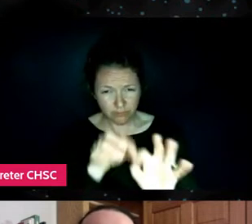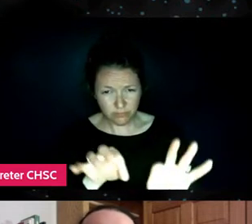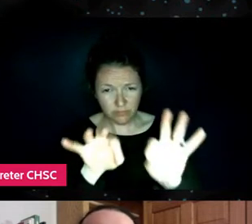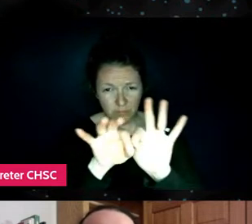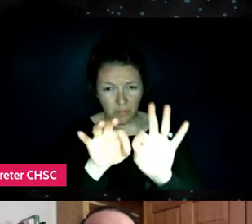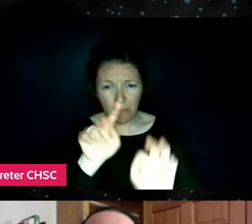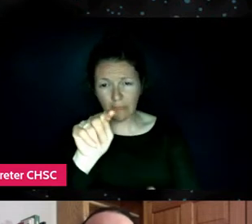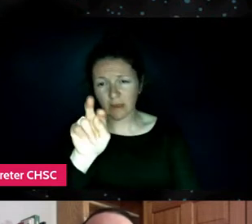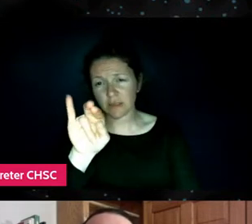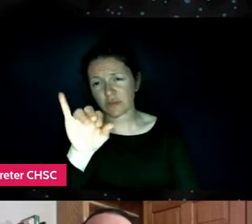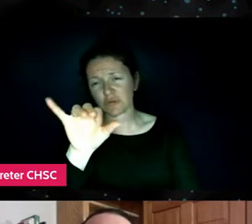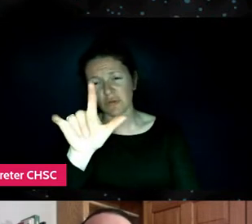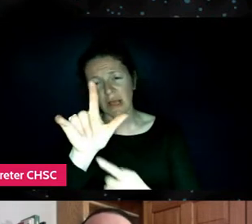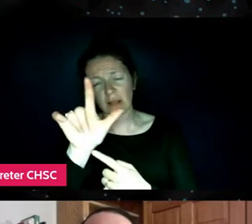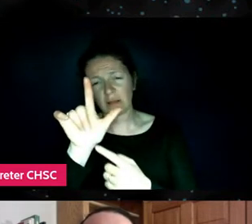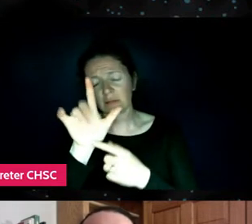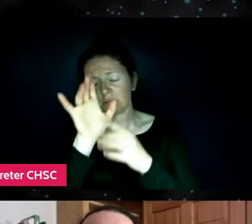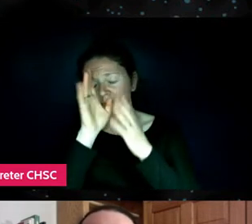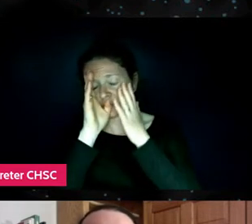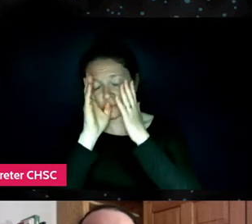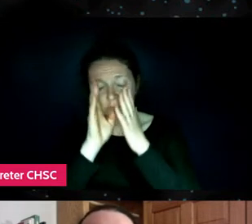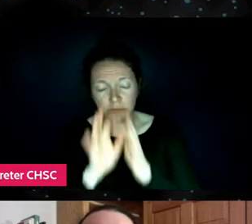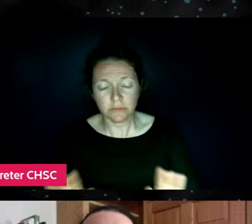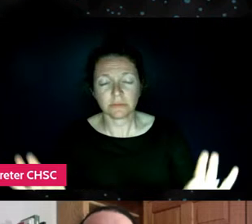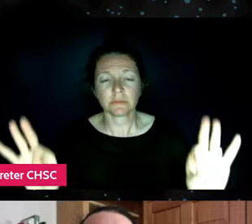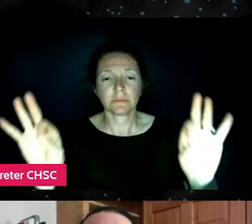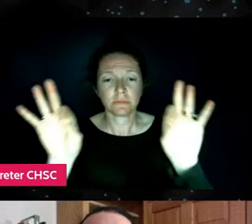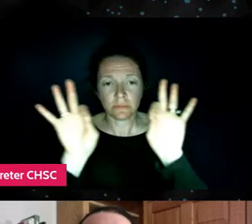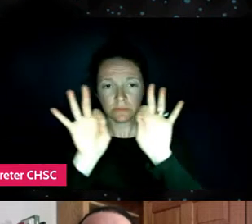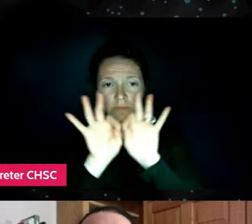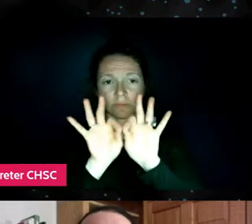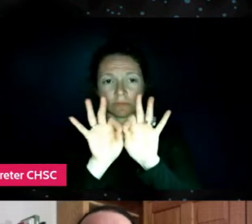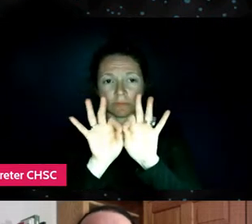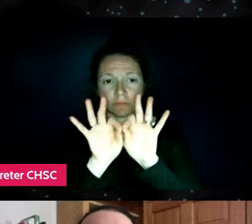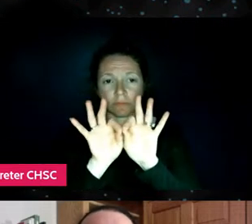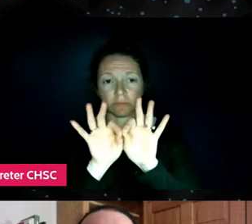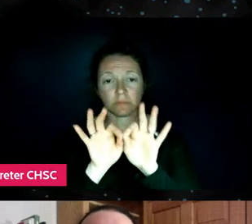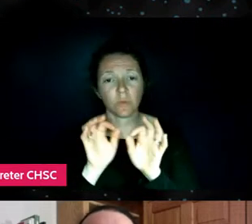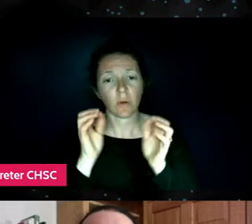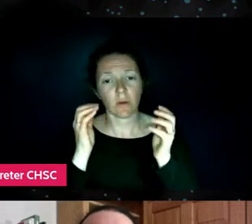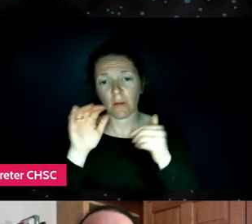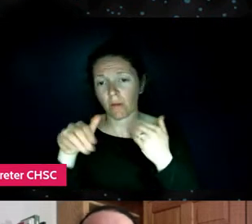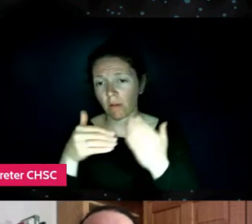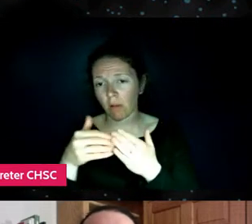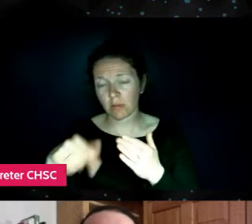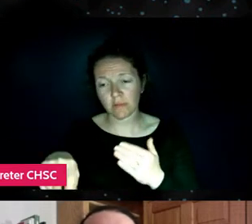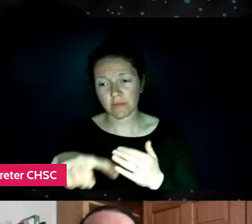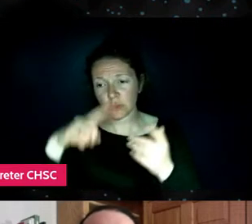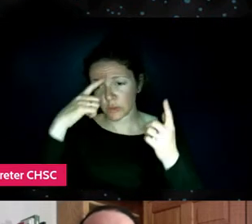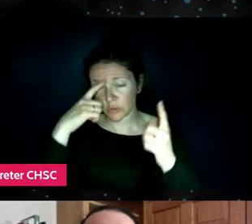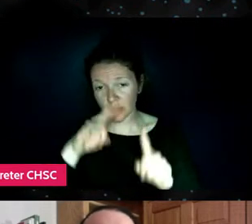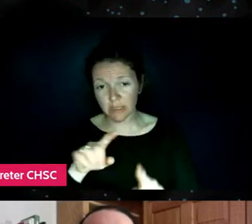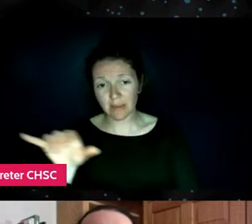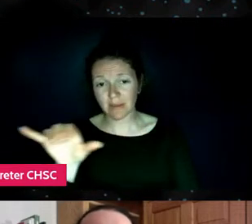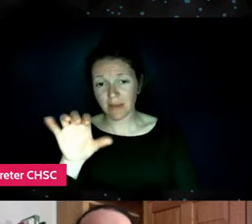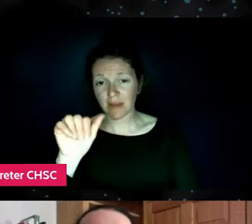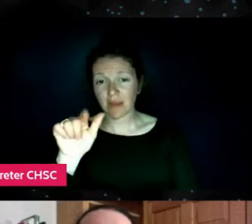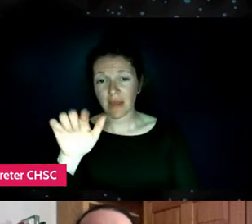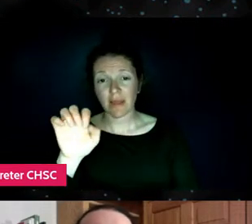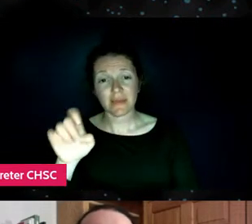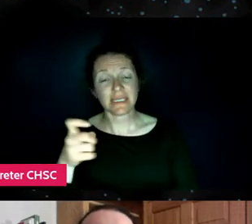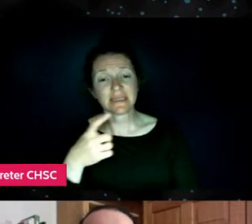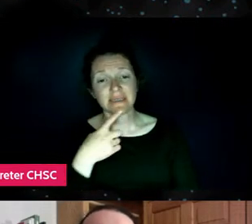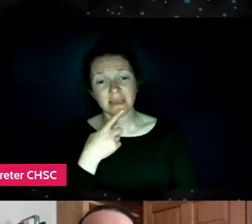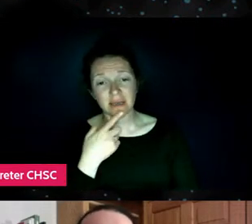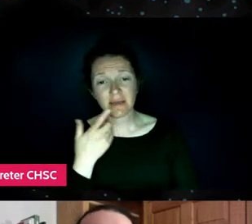extremely important. And I think that's kind of something that we all think, and it should be. It's kind of, like Alex said, the way that a case should